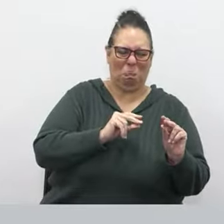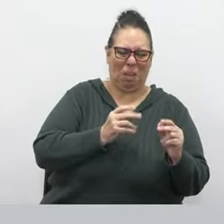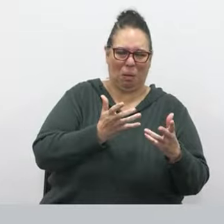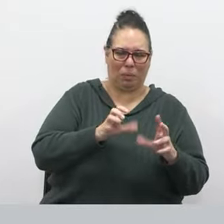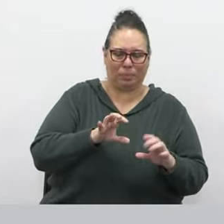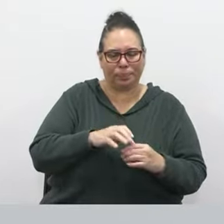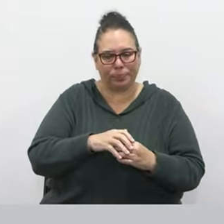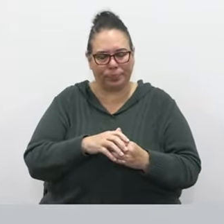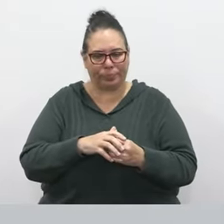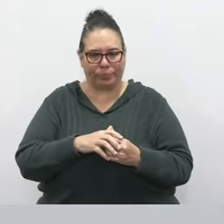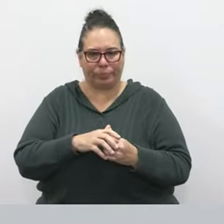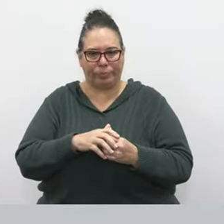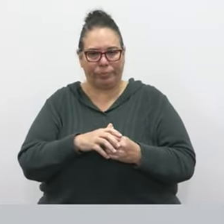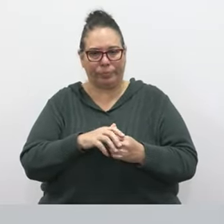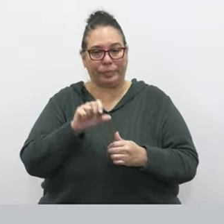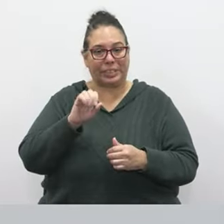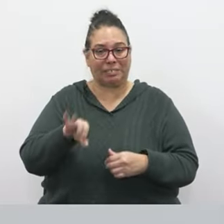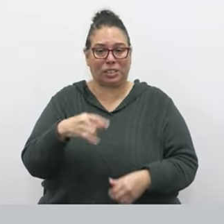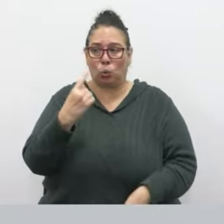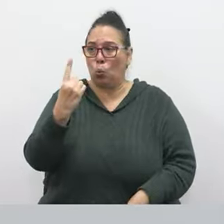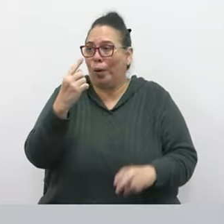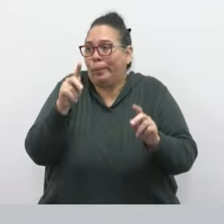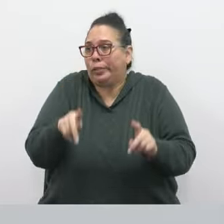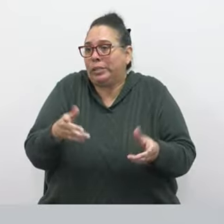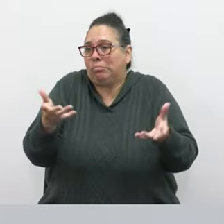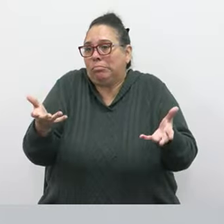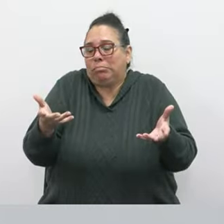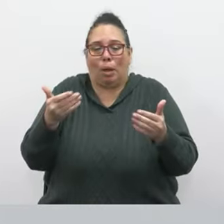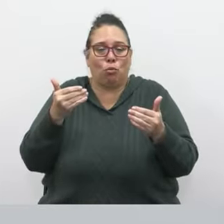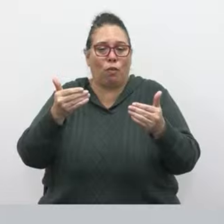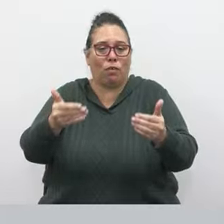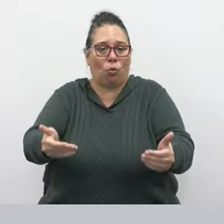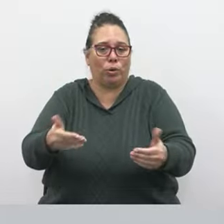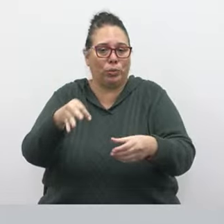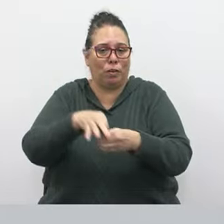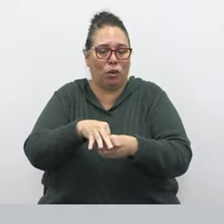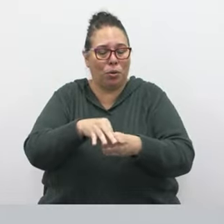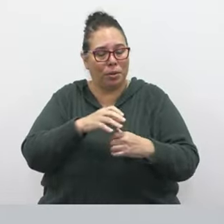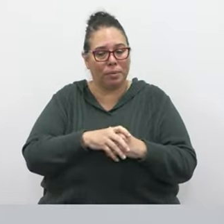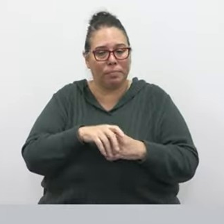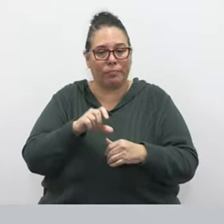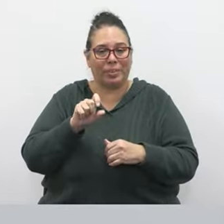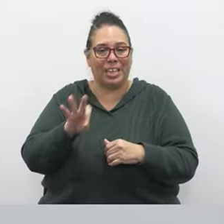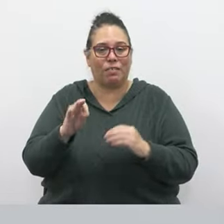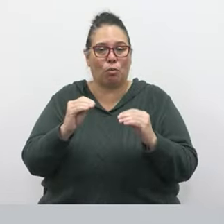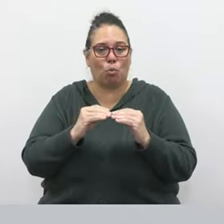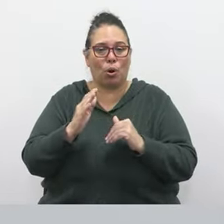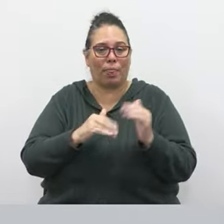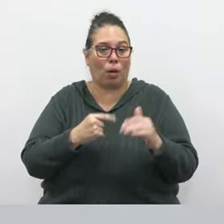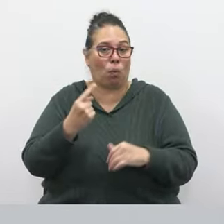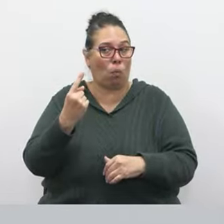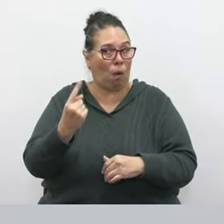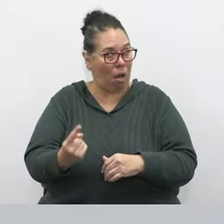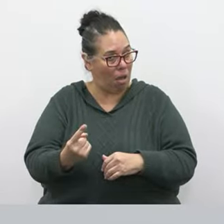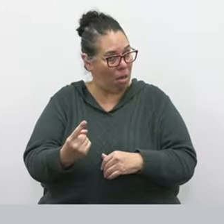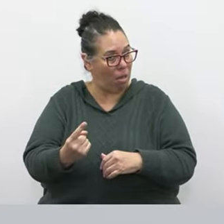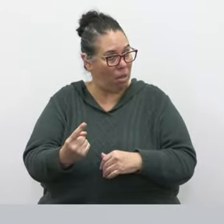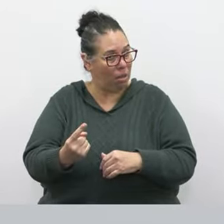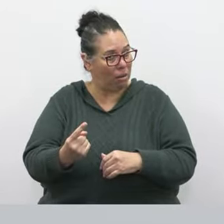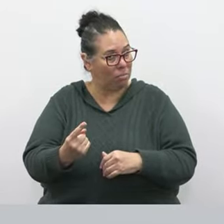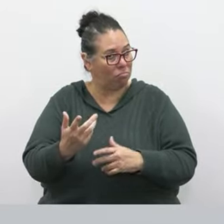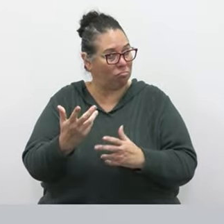position. If there's only one nominee, then you would move forward to a vote. If there's more than one nominee after the close